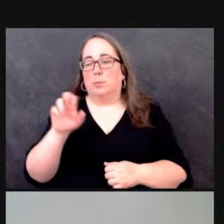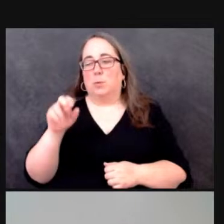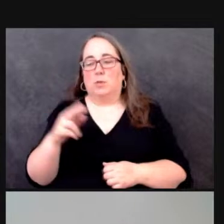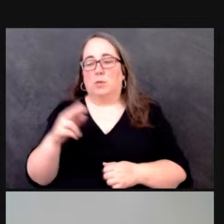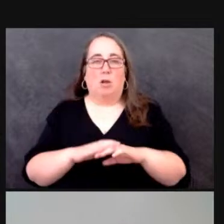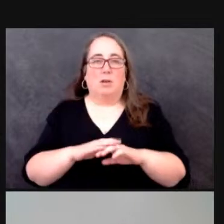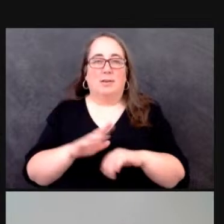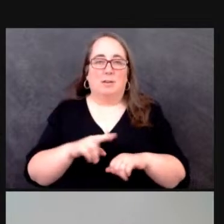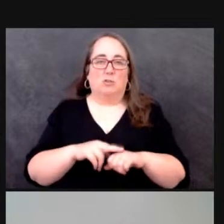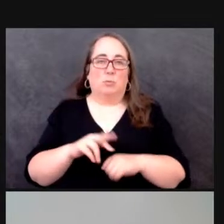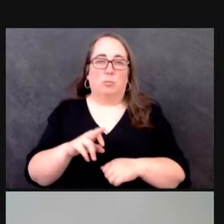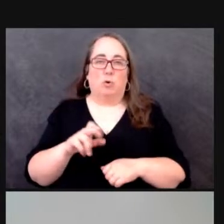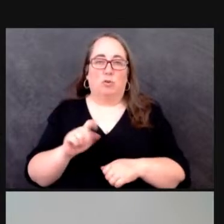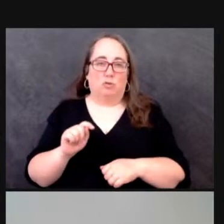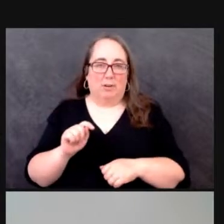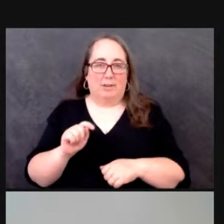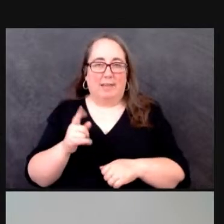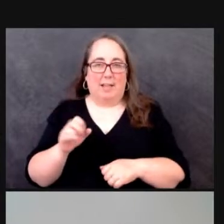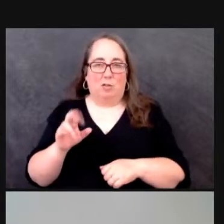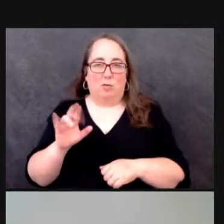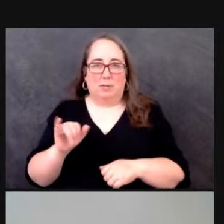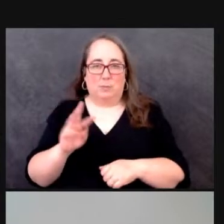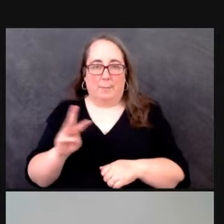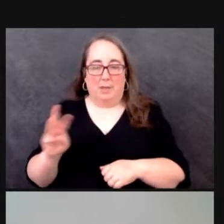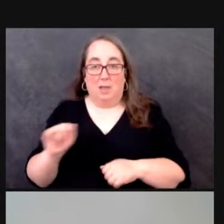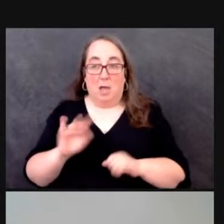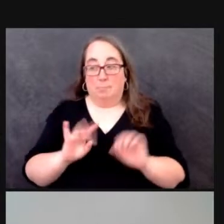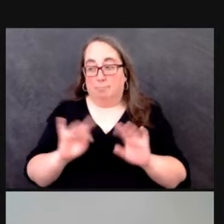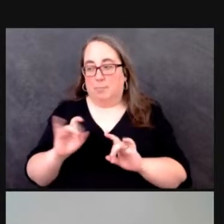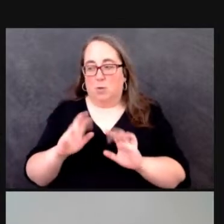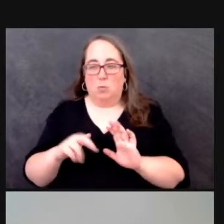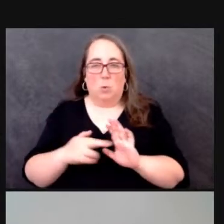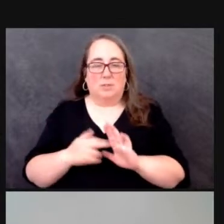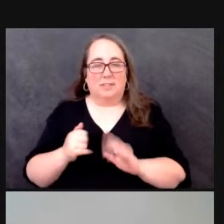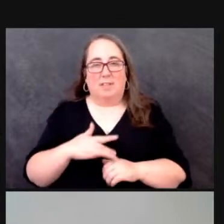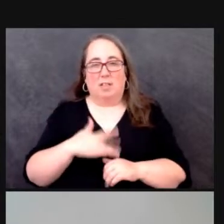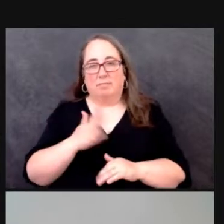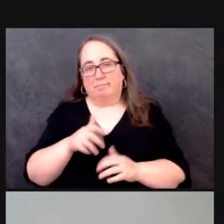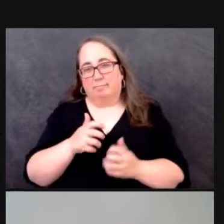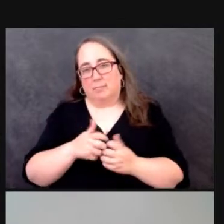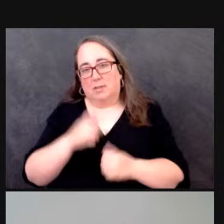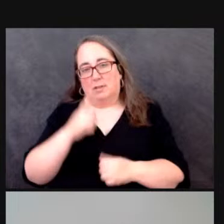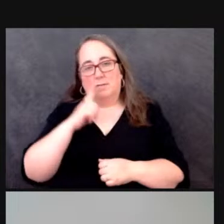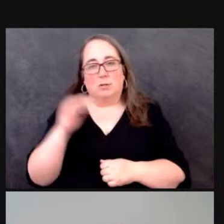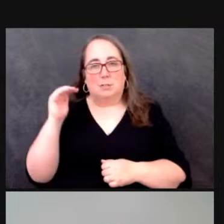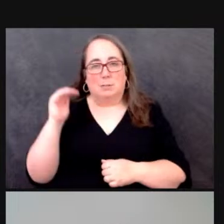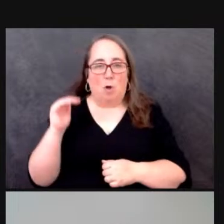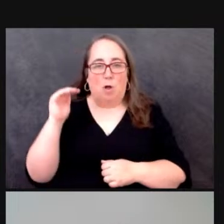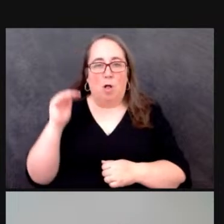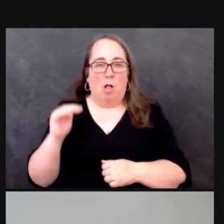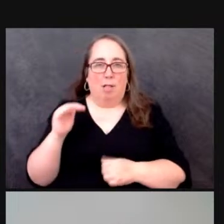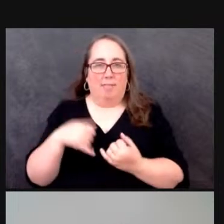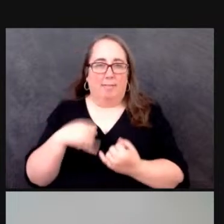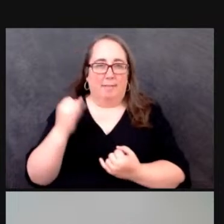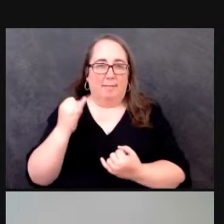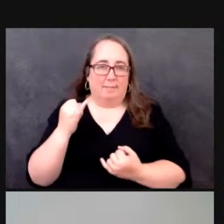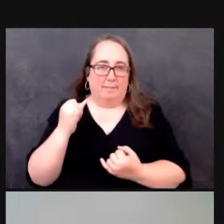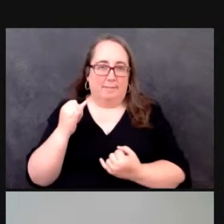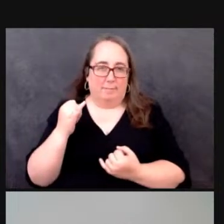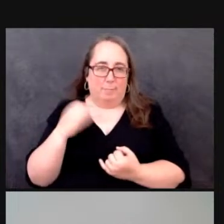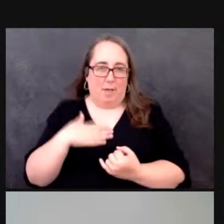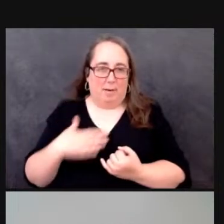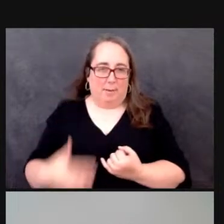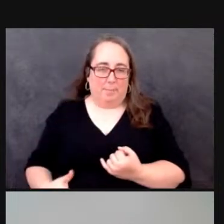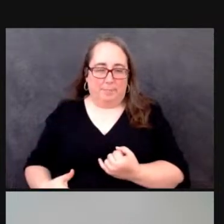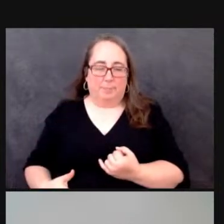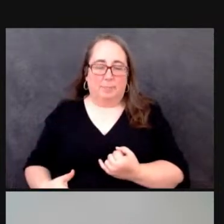website, Booth carefully chose his roles that he felt were suited to his relatively small, lean frame. In addition to